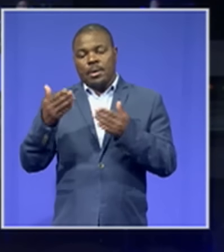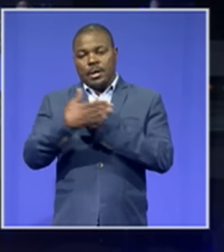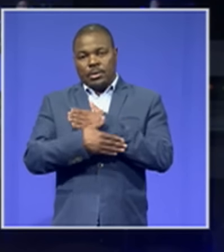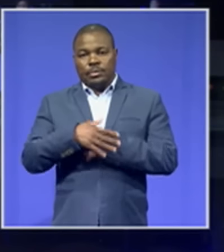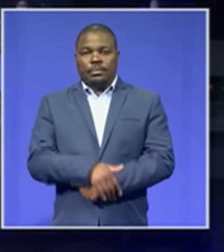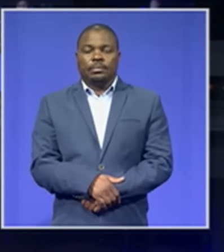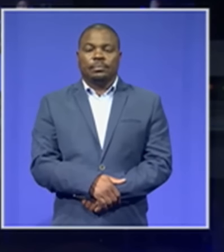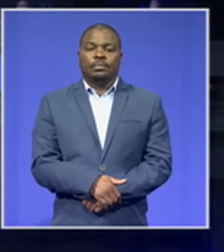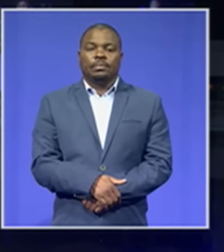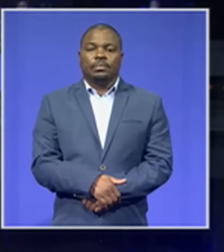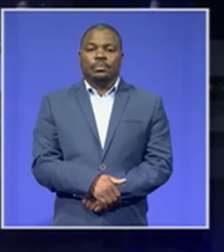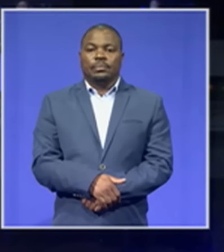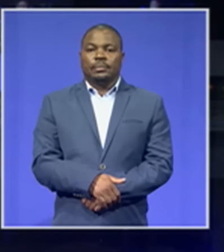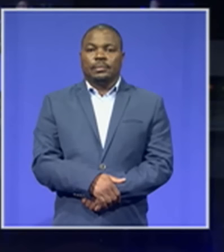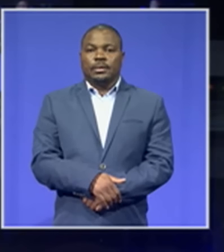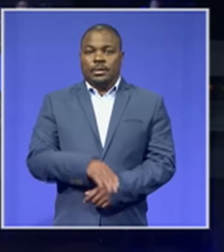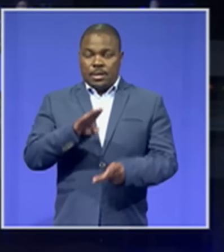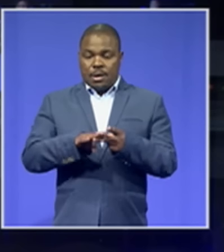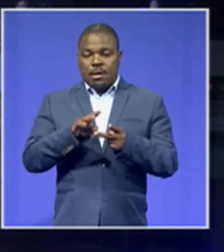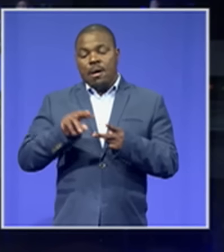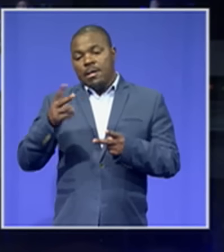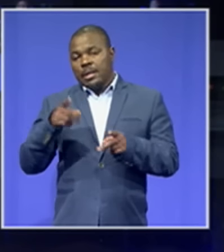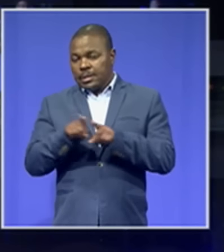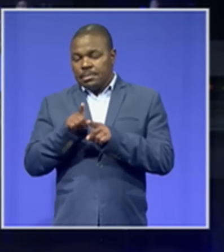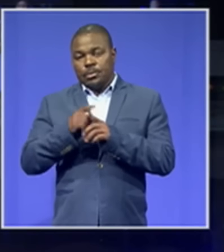Athe diabatsona le tsona di sebeditse hantle.